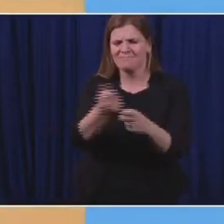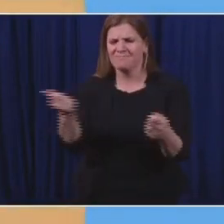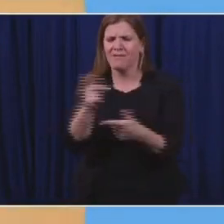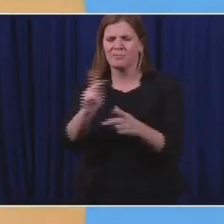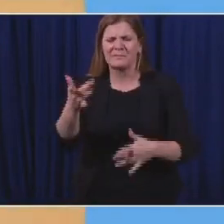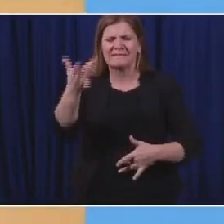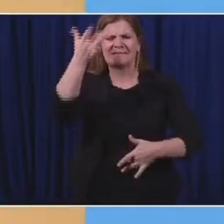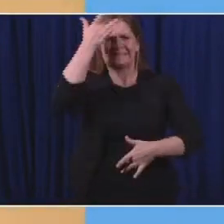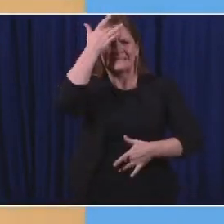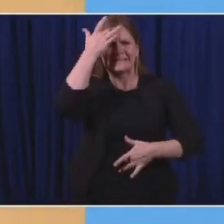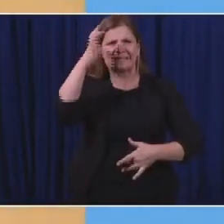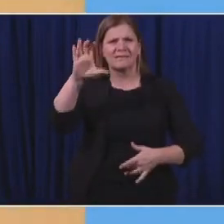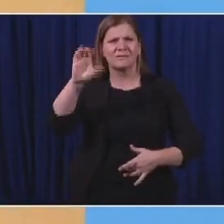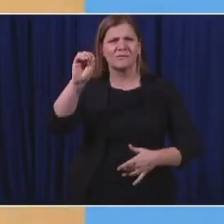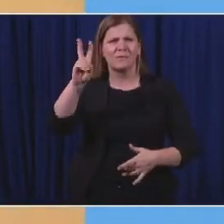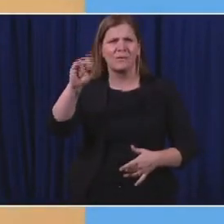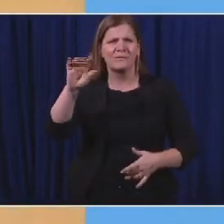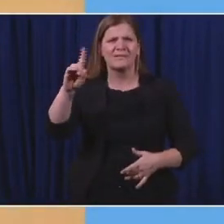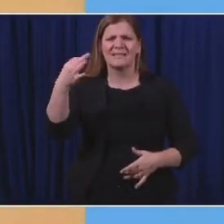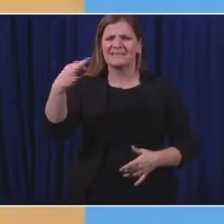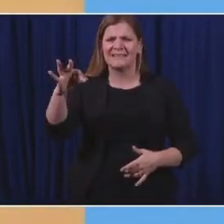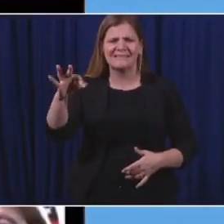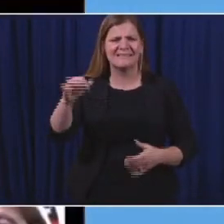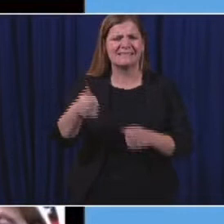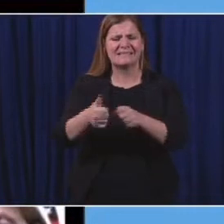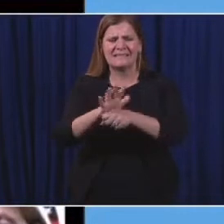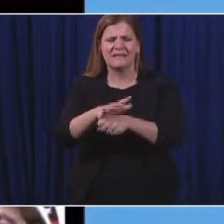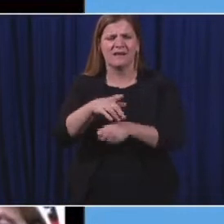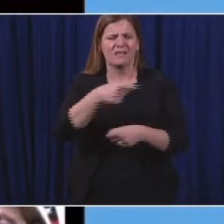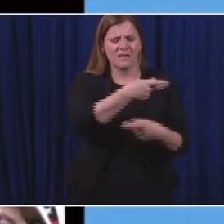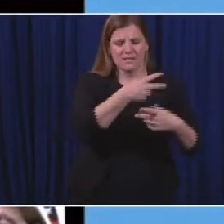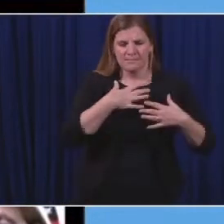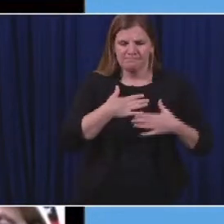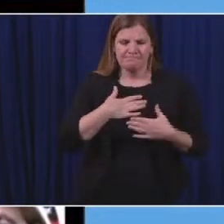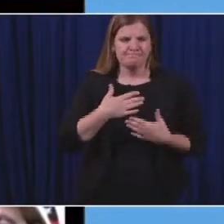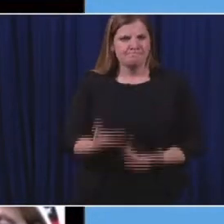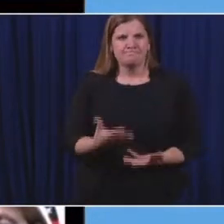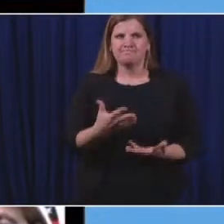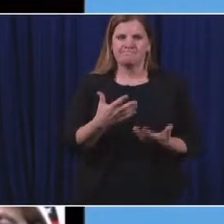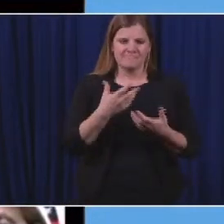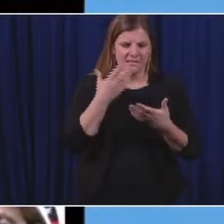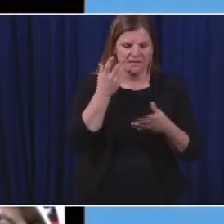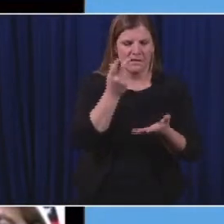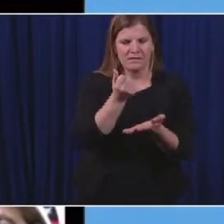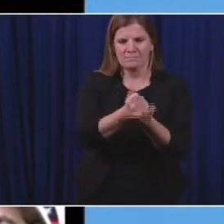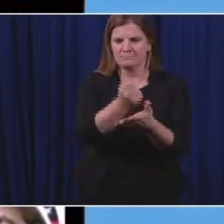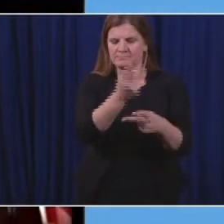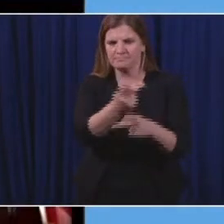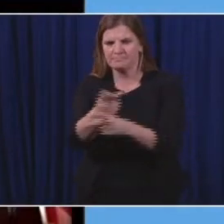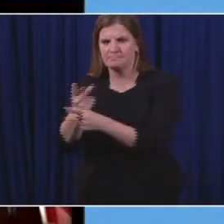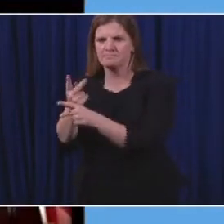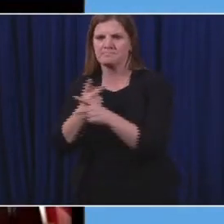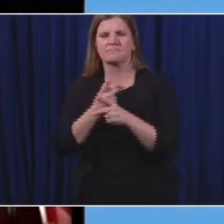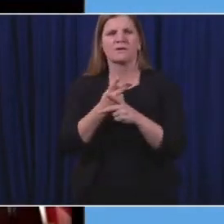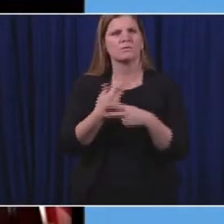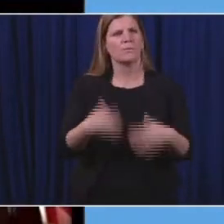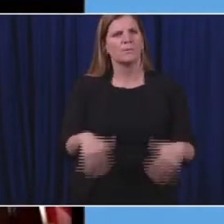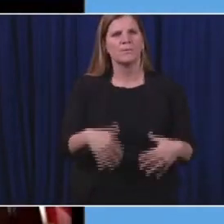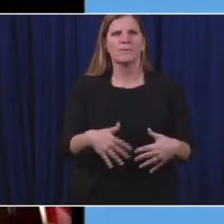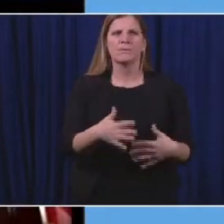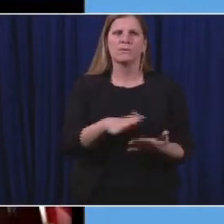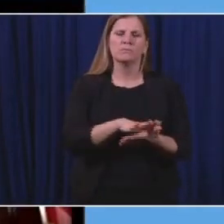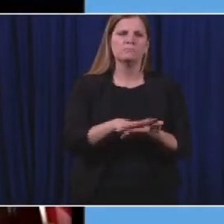They put their own health at risk to care for others. And today we start the process of vaccinating them against this